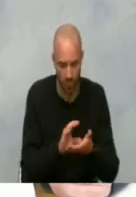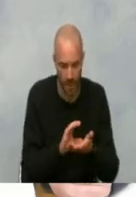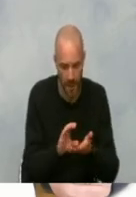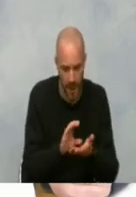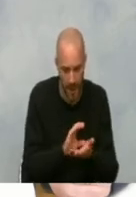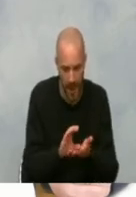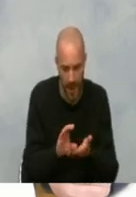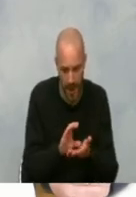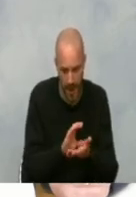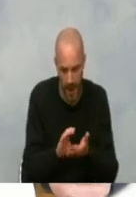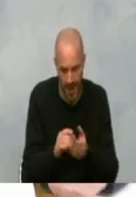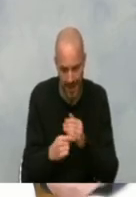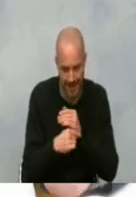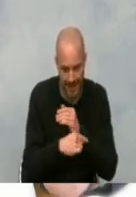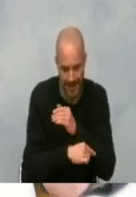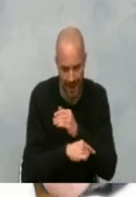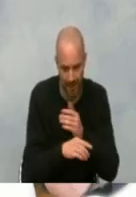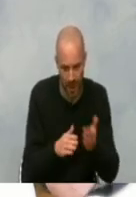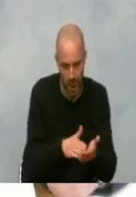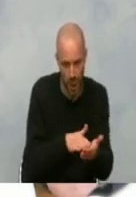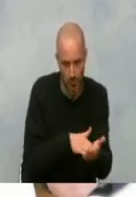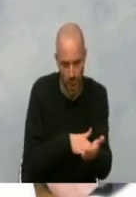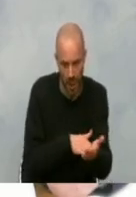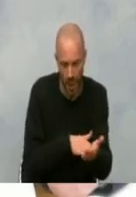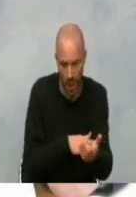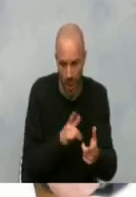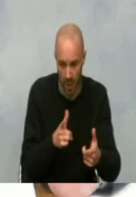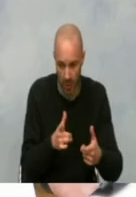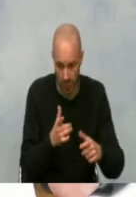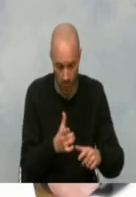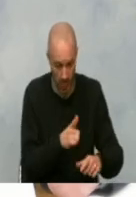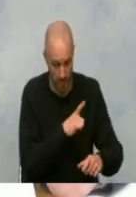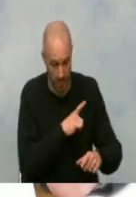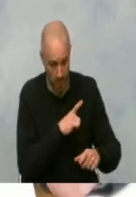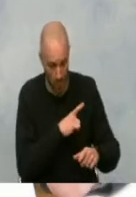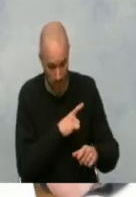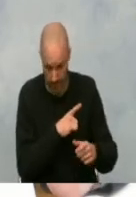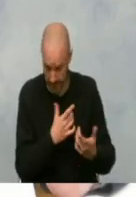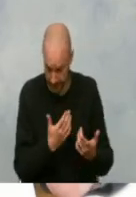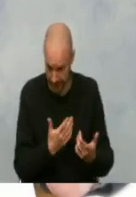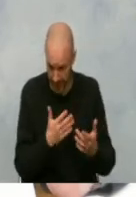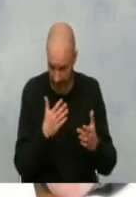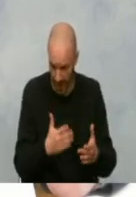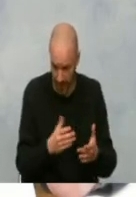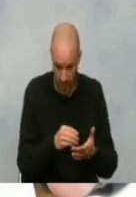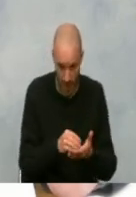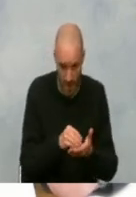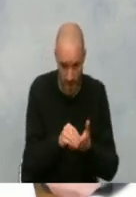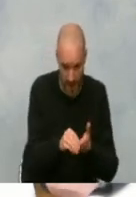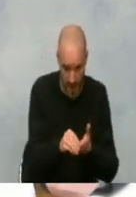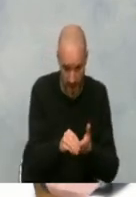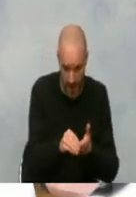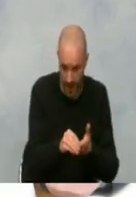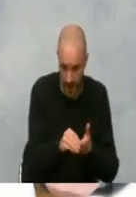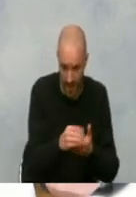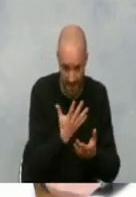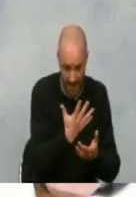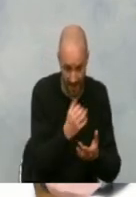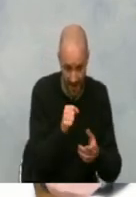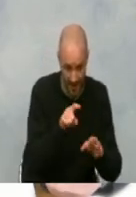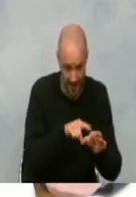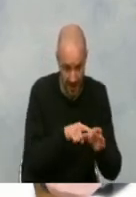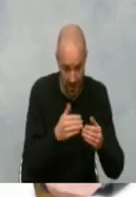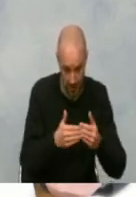longer period of time. Right. So in short, because we would be paying for these schools over 50 years instead of